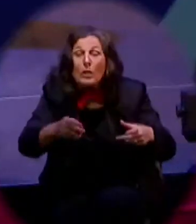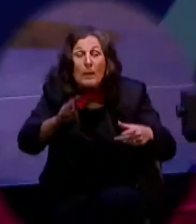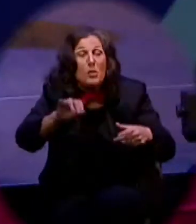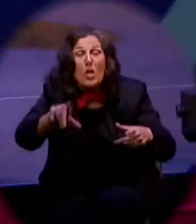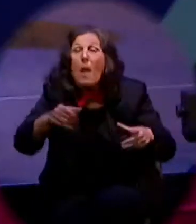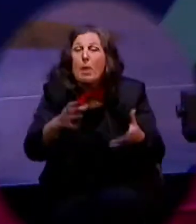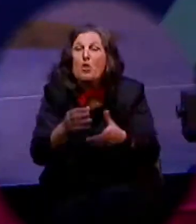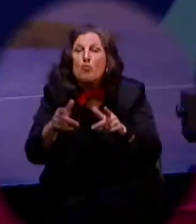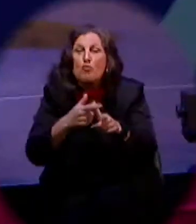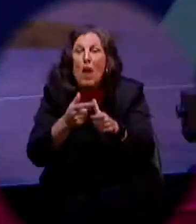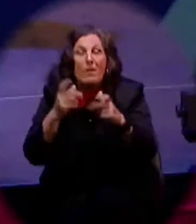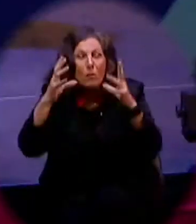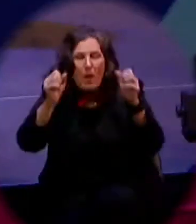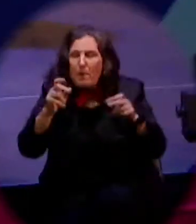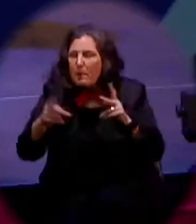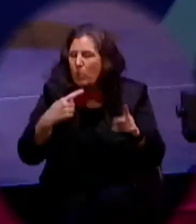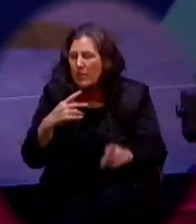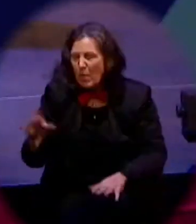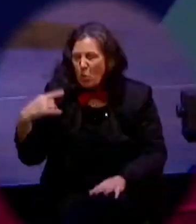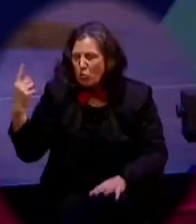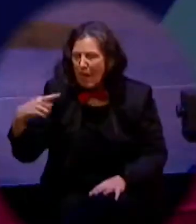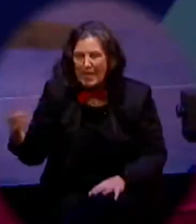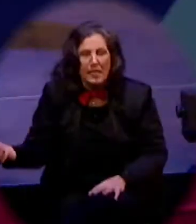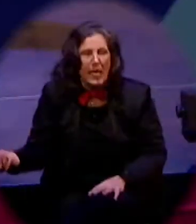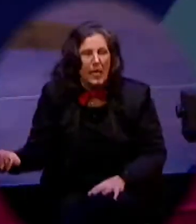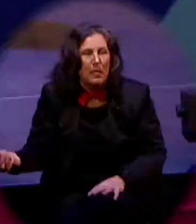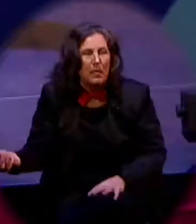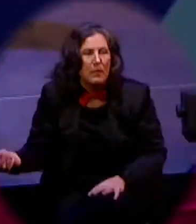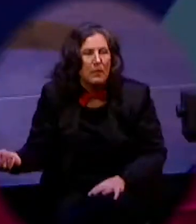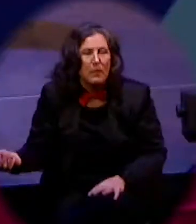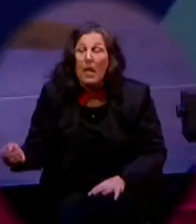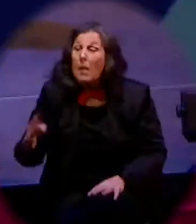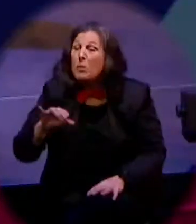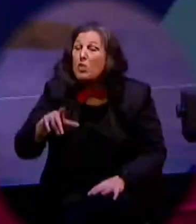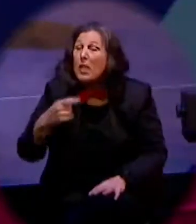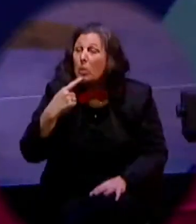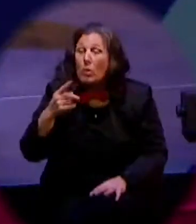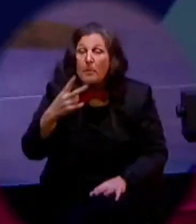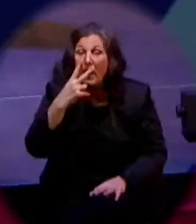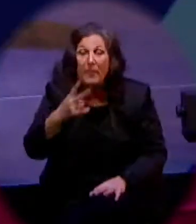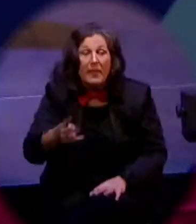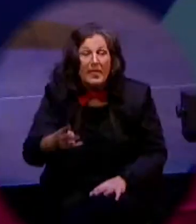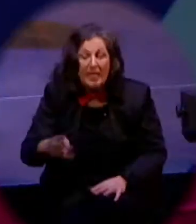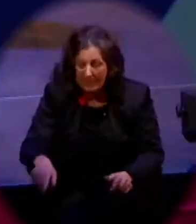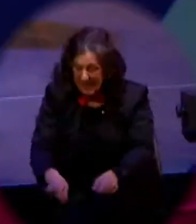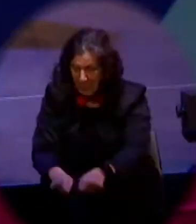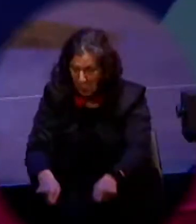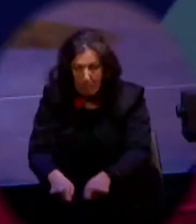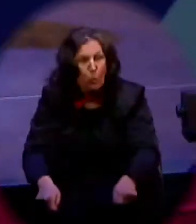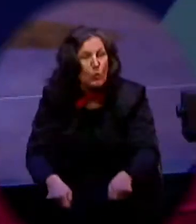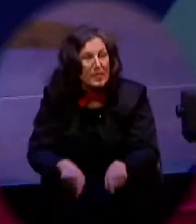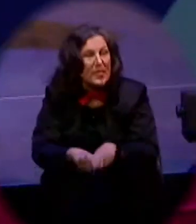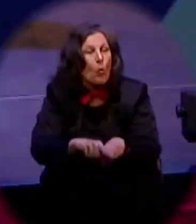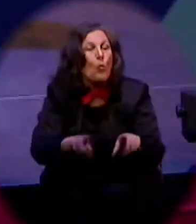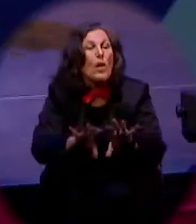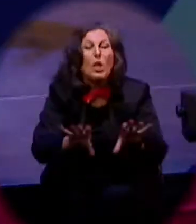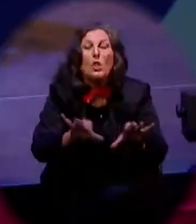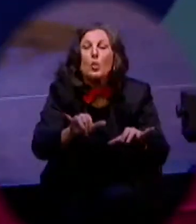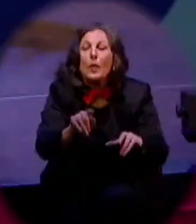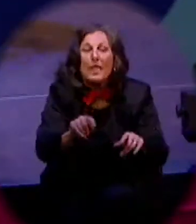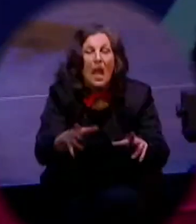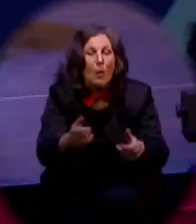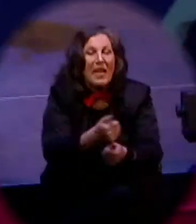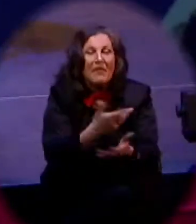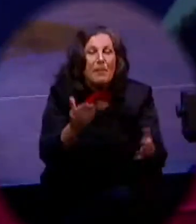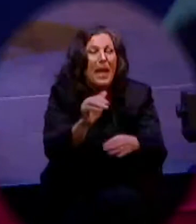president, most people would tell him, you're crazy. Michelle told him, lace up your boots, and we're going to do this. All right? So I want